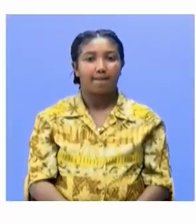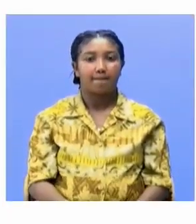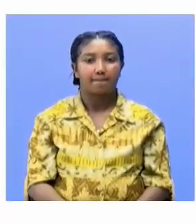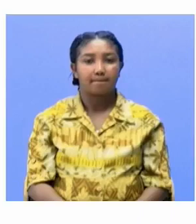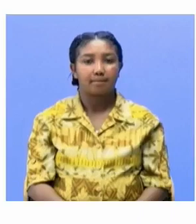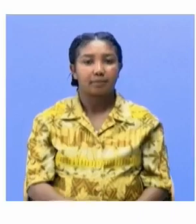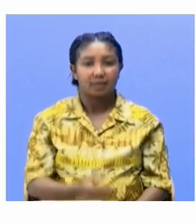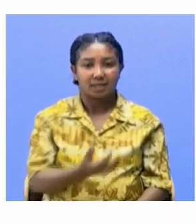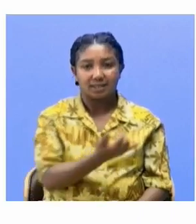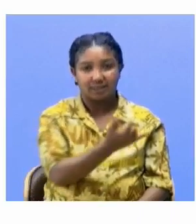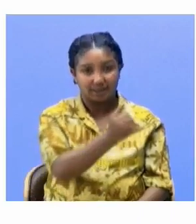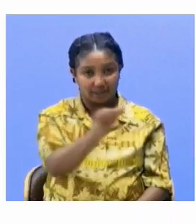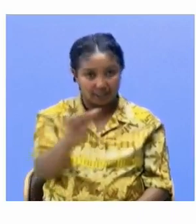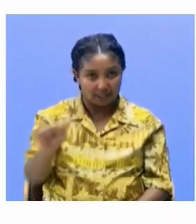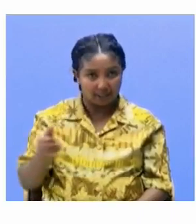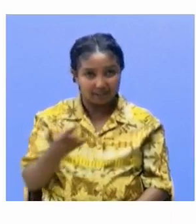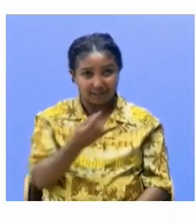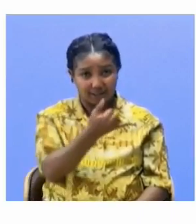they